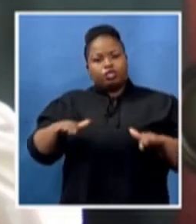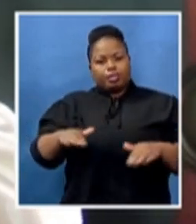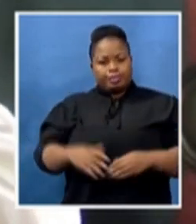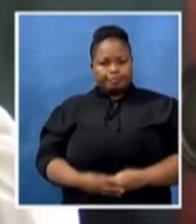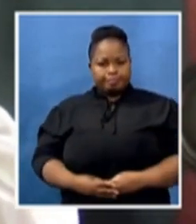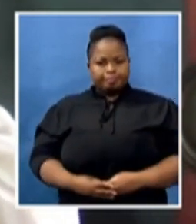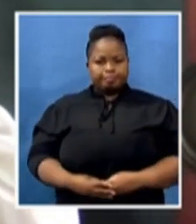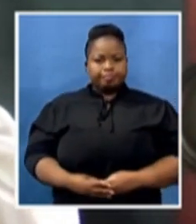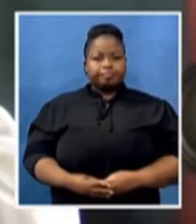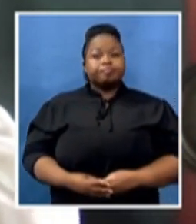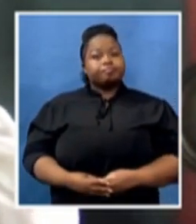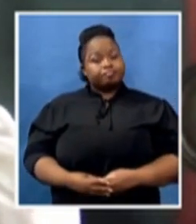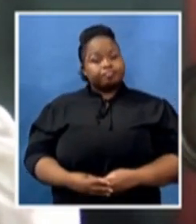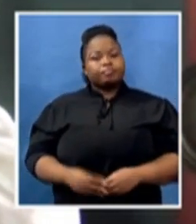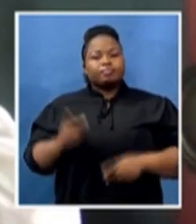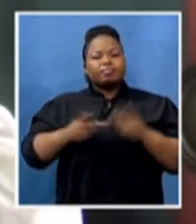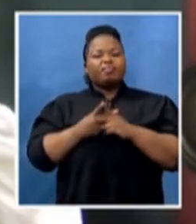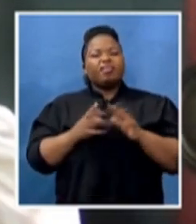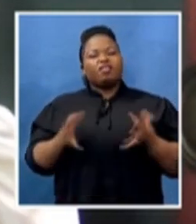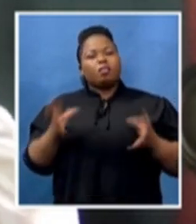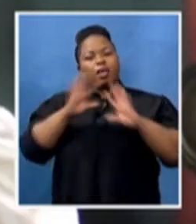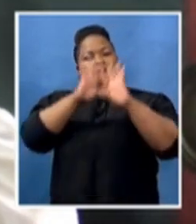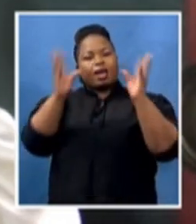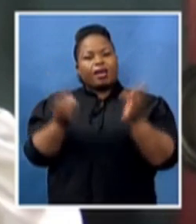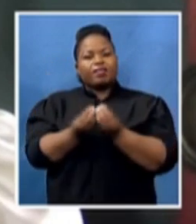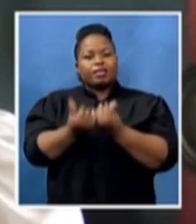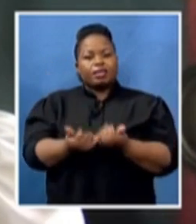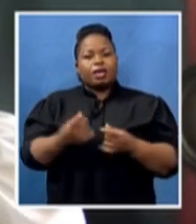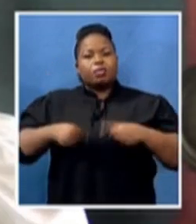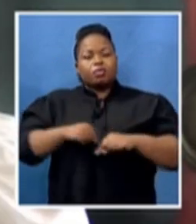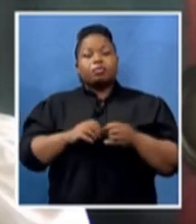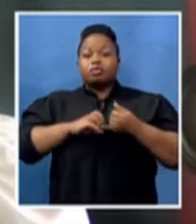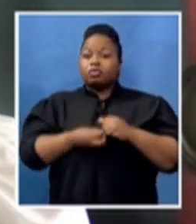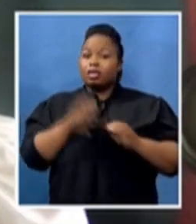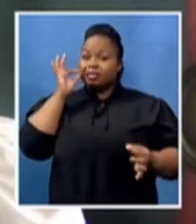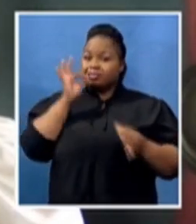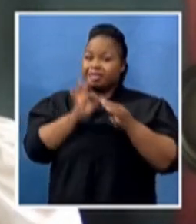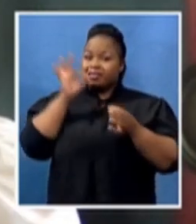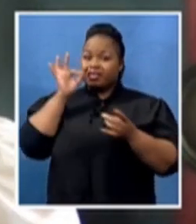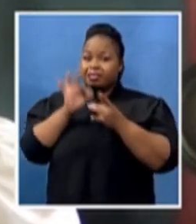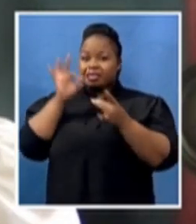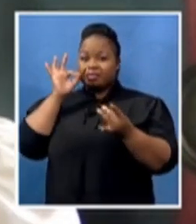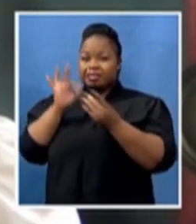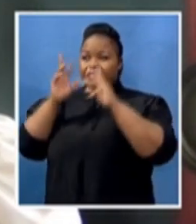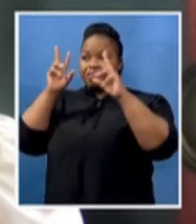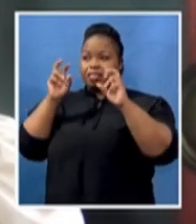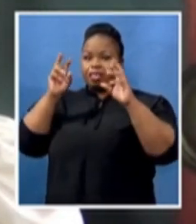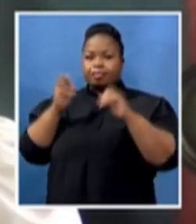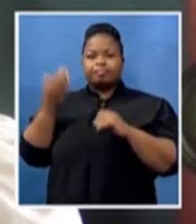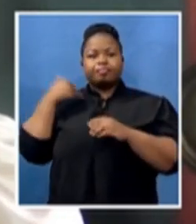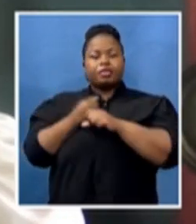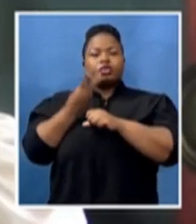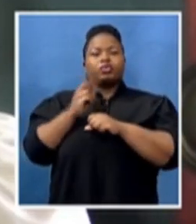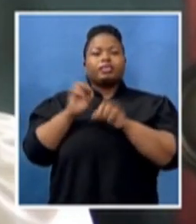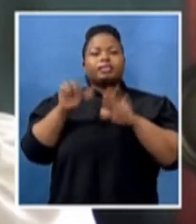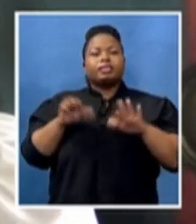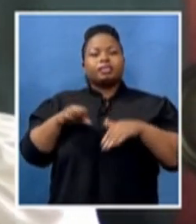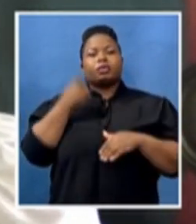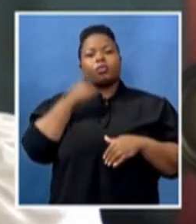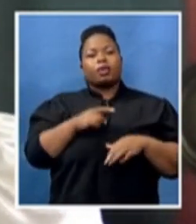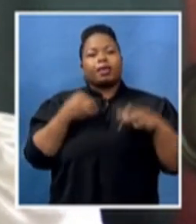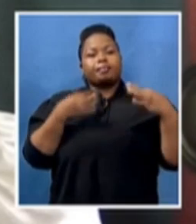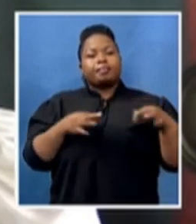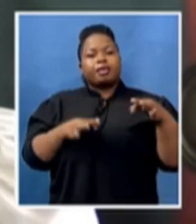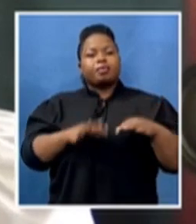things, we have to address the specific themes highlighted in the 2016 White Paper on Safety and Security on strengthening the criminal